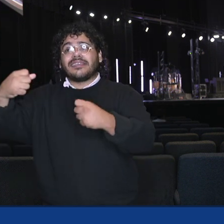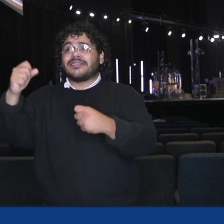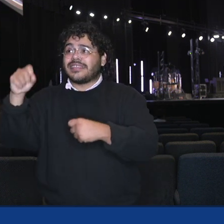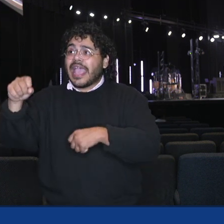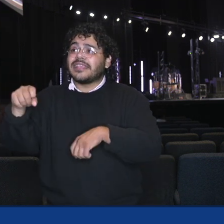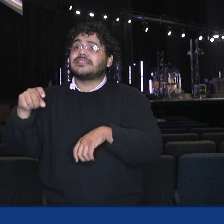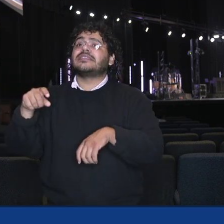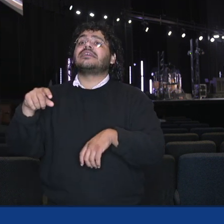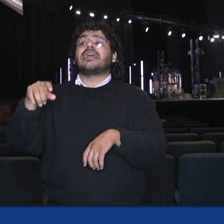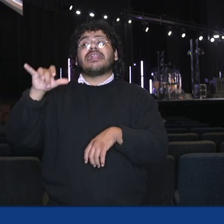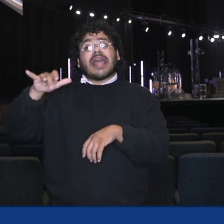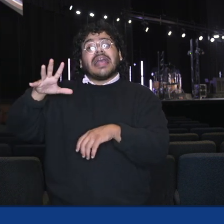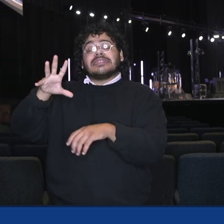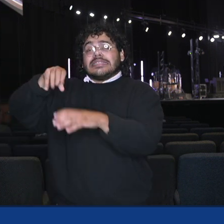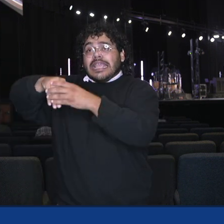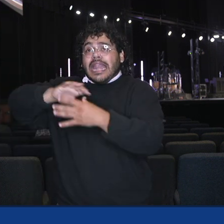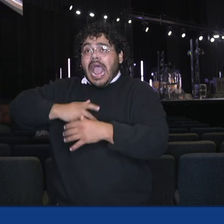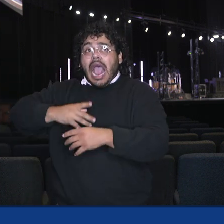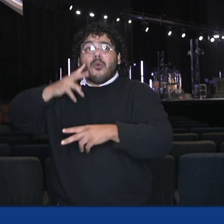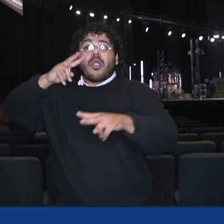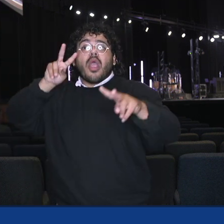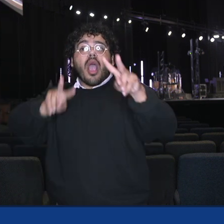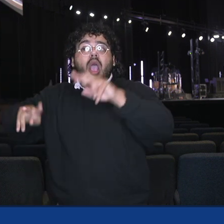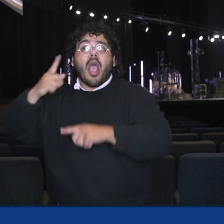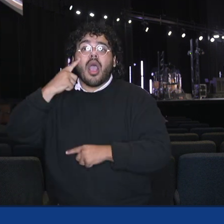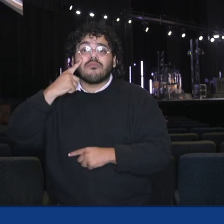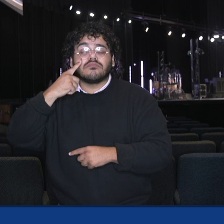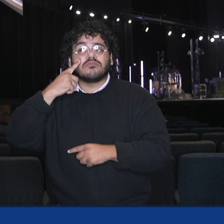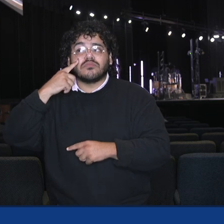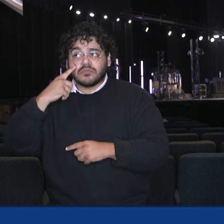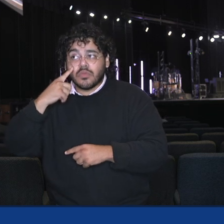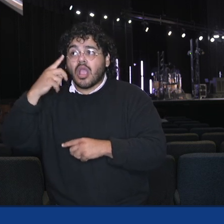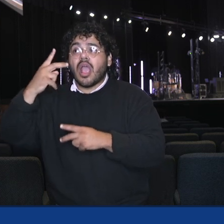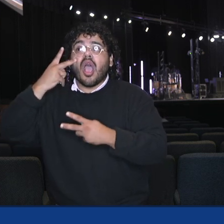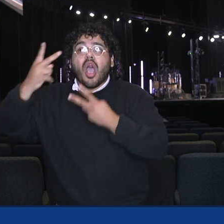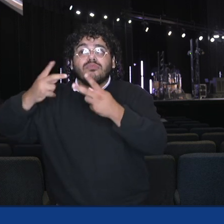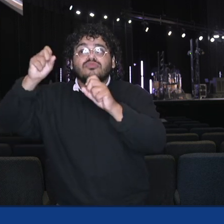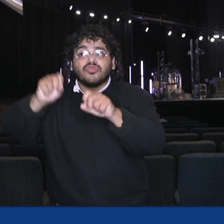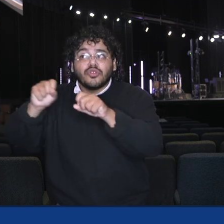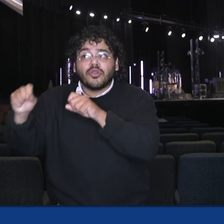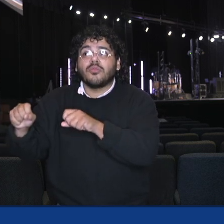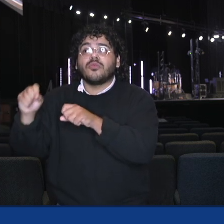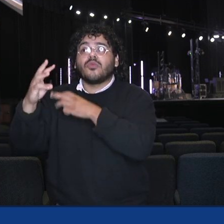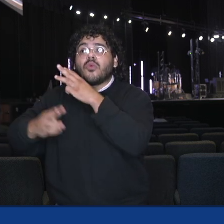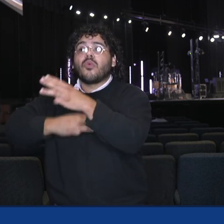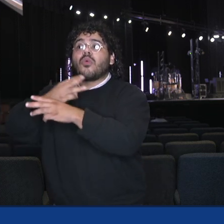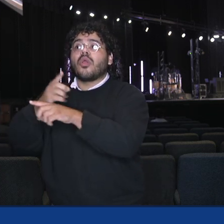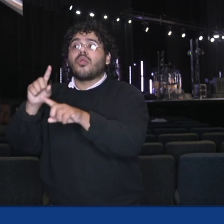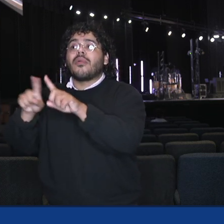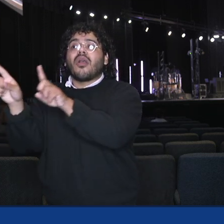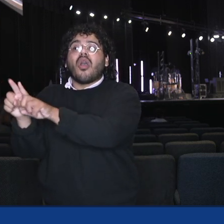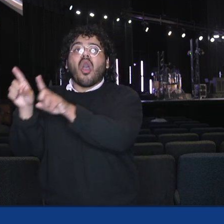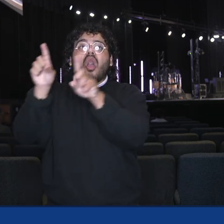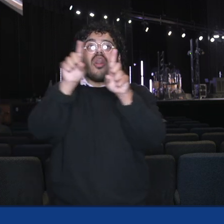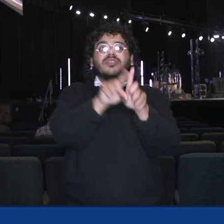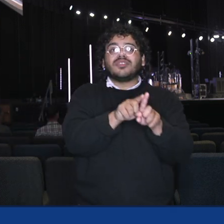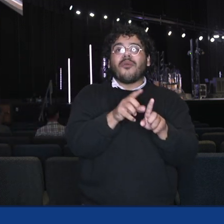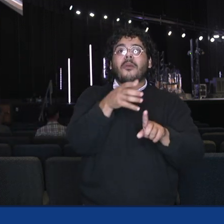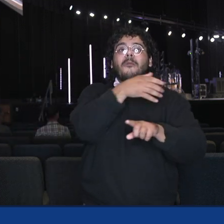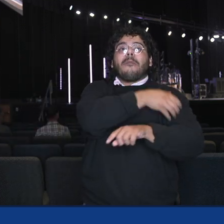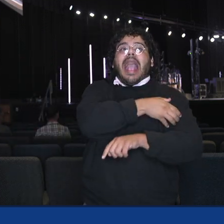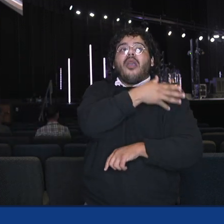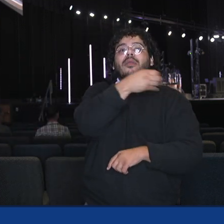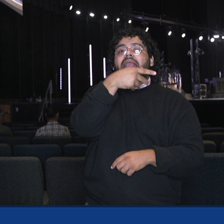our observable world, they are also a part of powers and principalities, Scripture